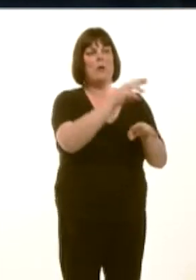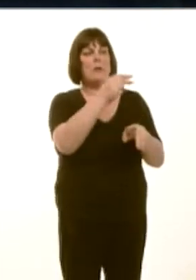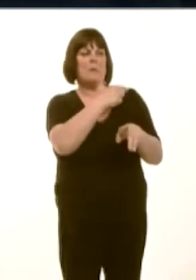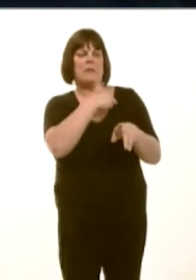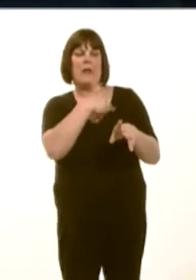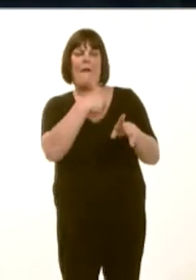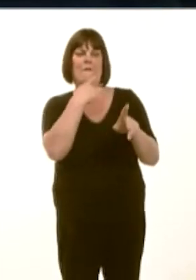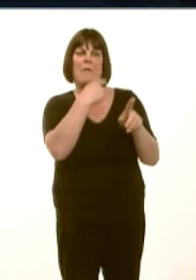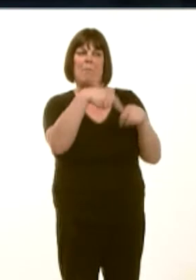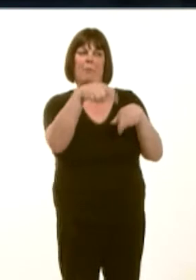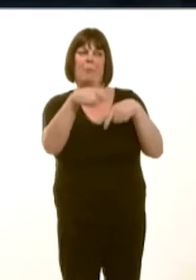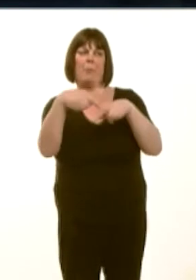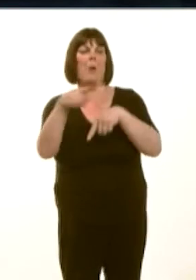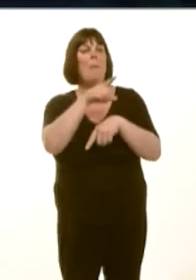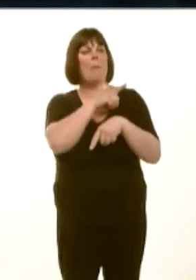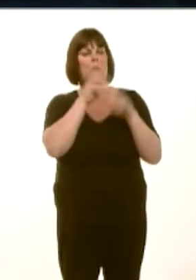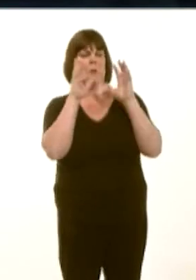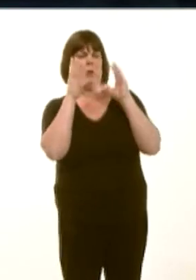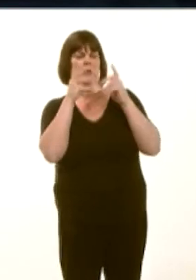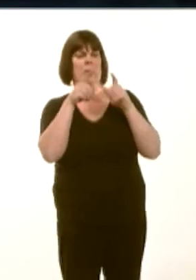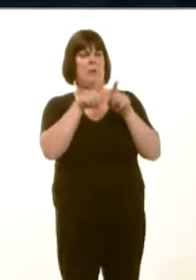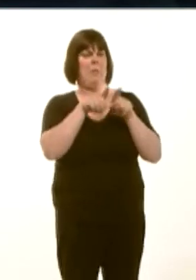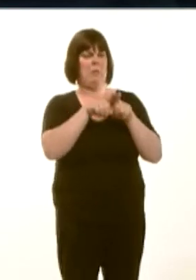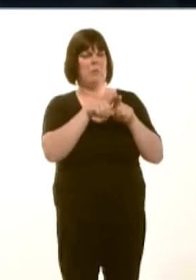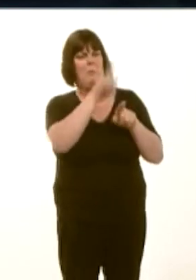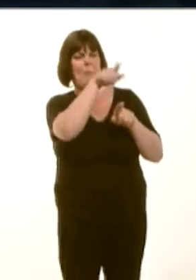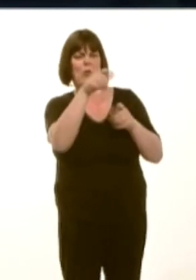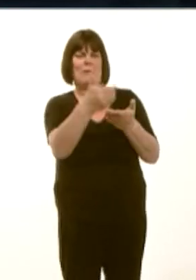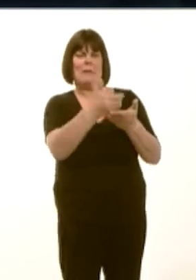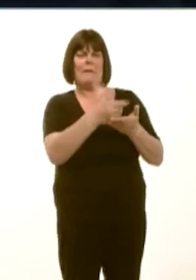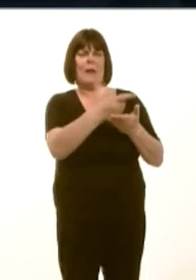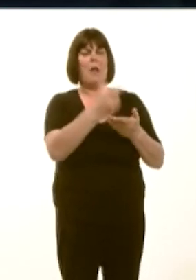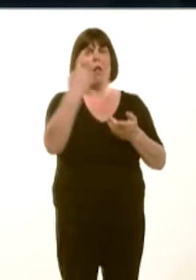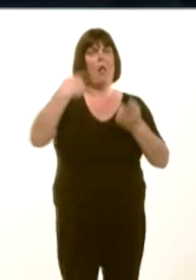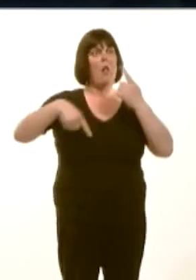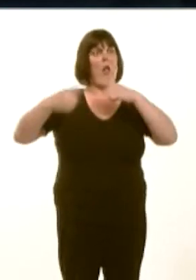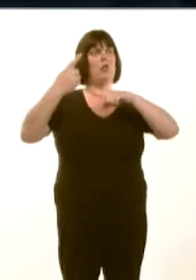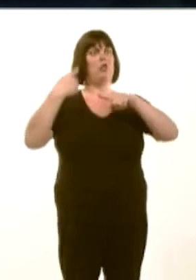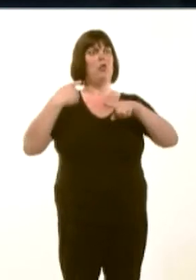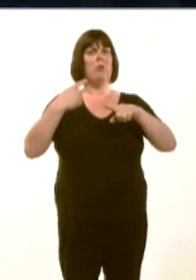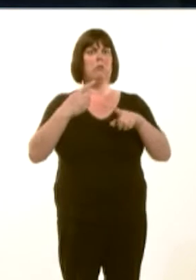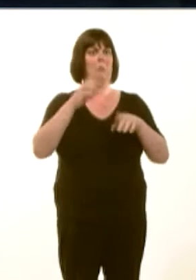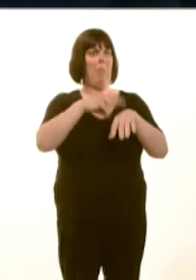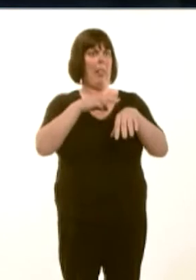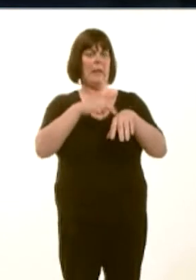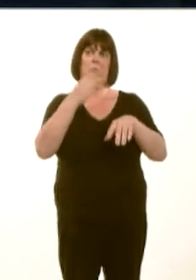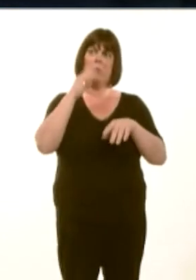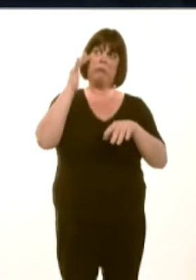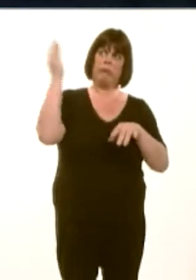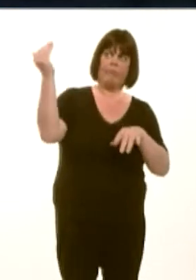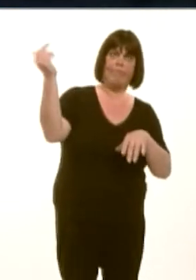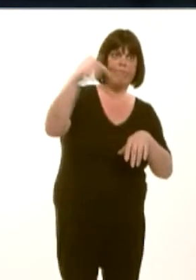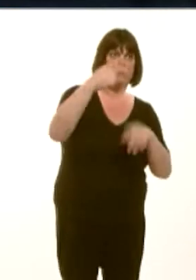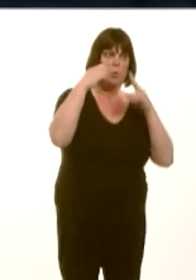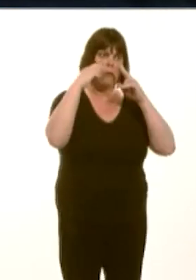and safety of patient care. However, it's now been more than a year since the police were called in to investigate, and North Wales, the people